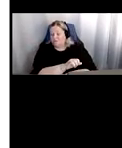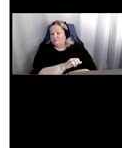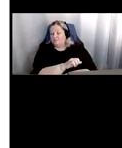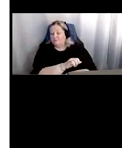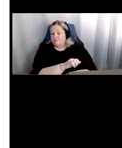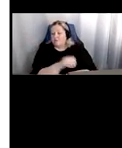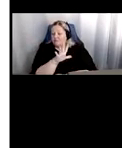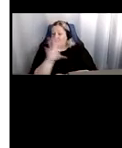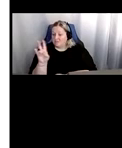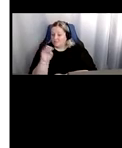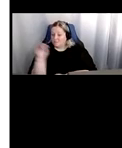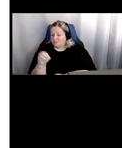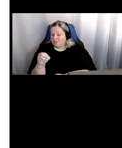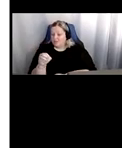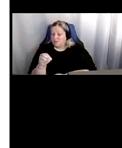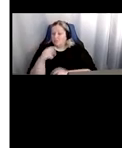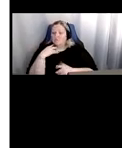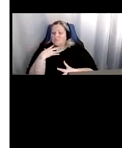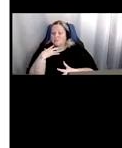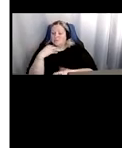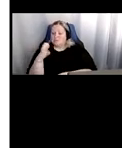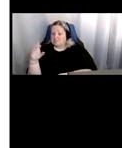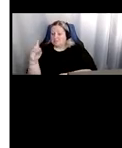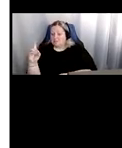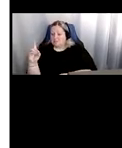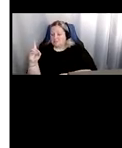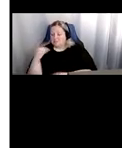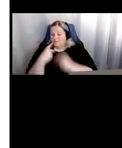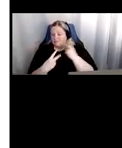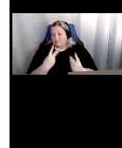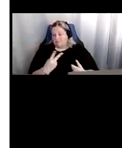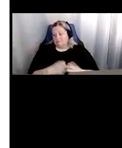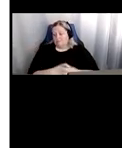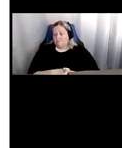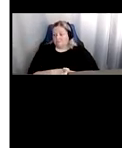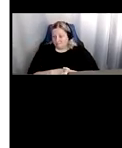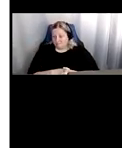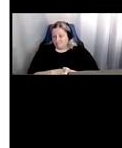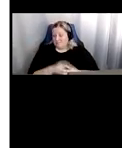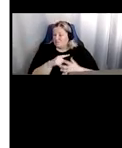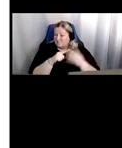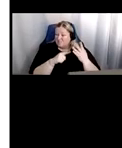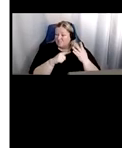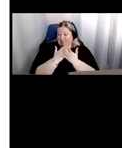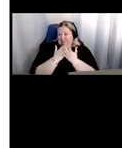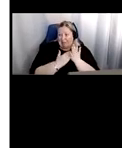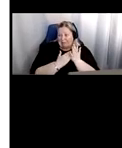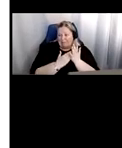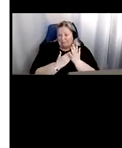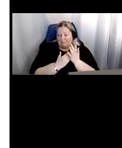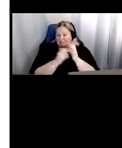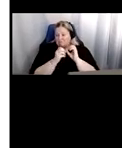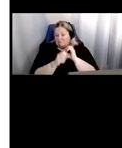and 57% increased risk of emergency department visits. So these are just some of the stats out